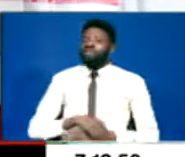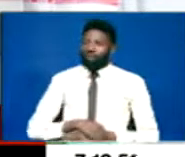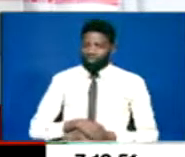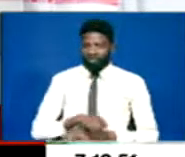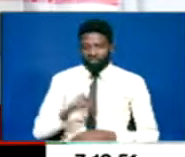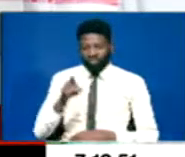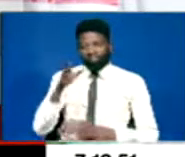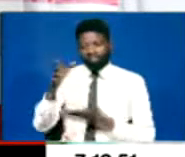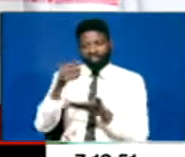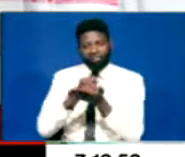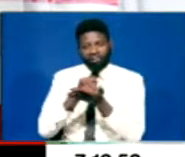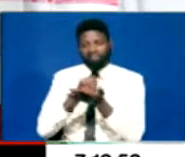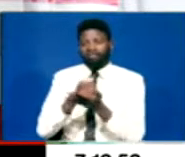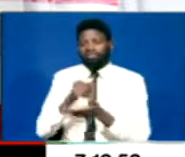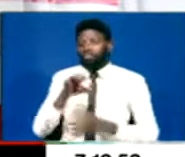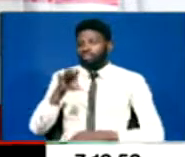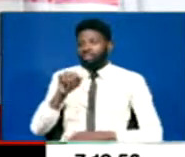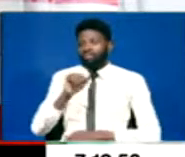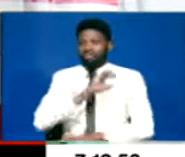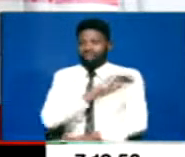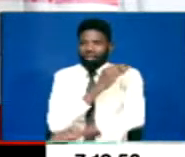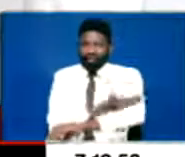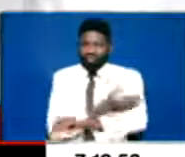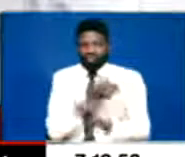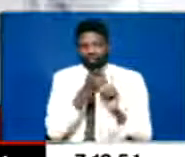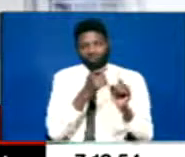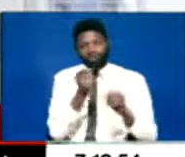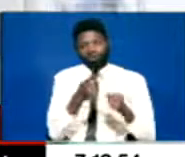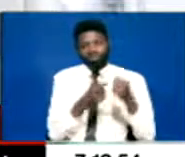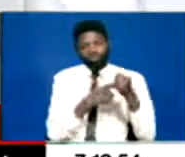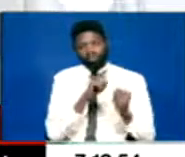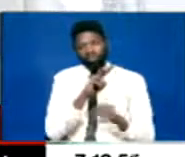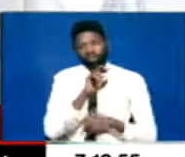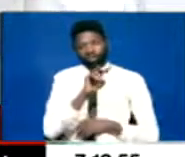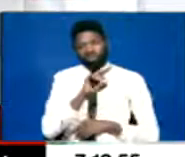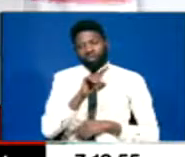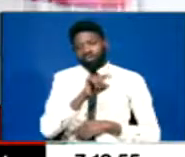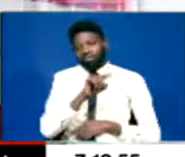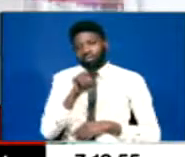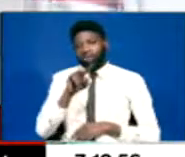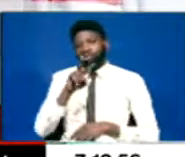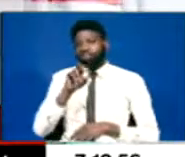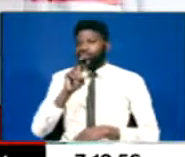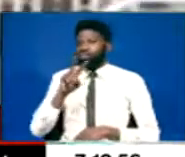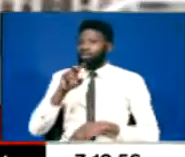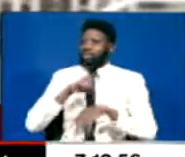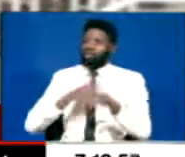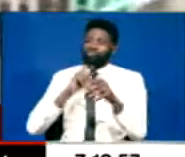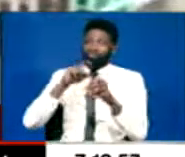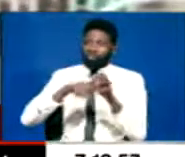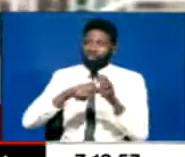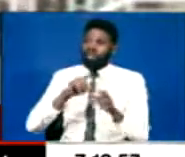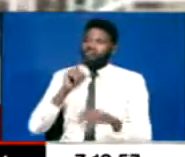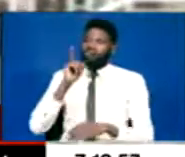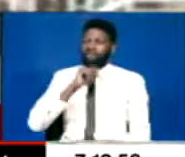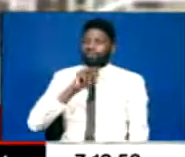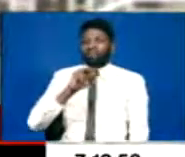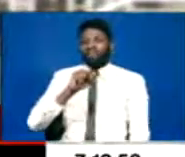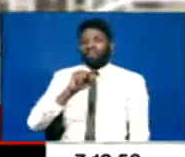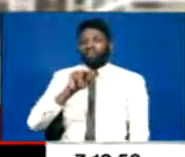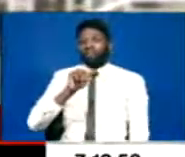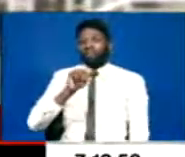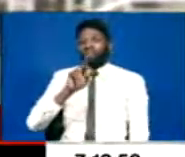from June 2001 to late 2002. As soon as he joined NAC, Odinga openly declared